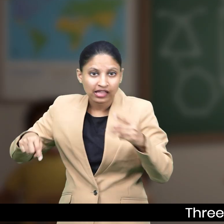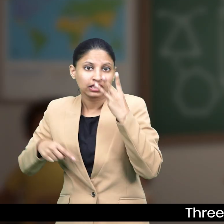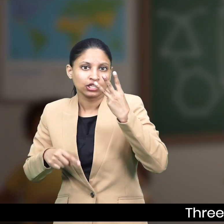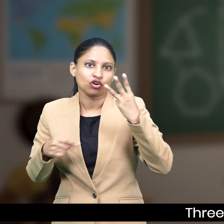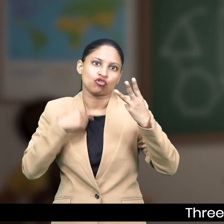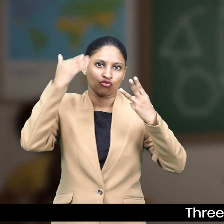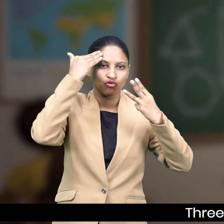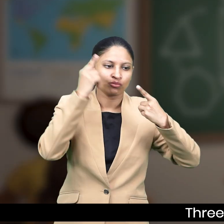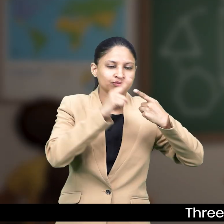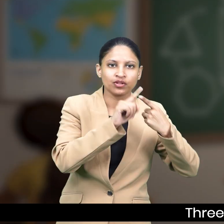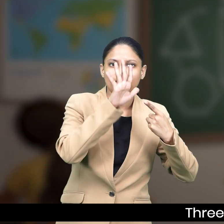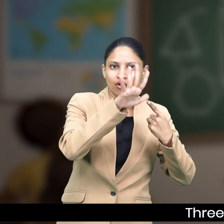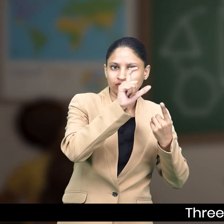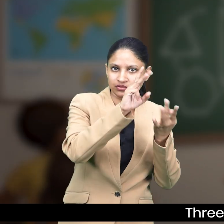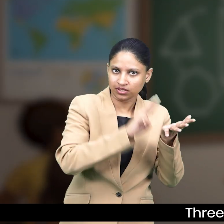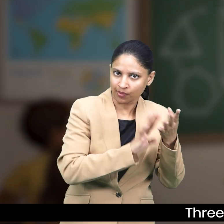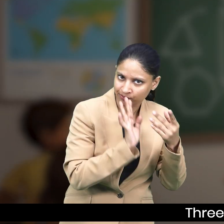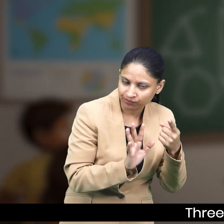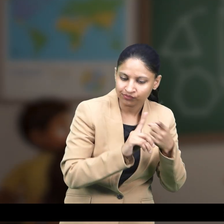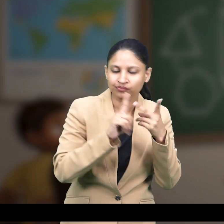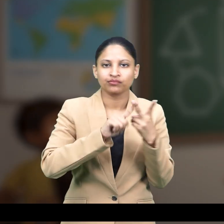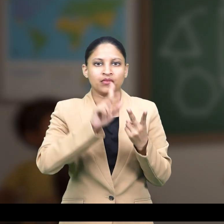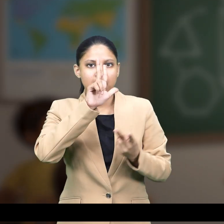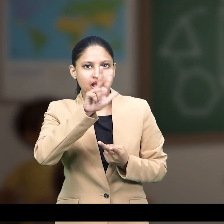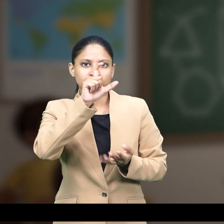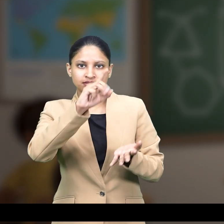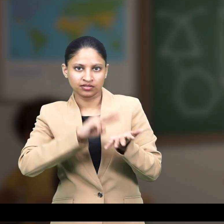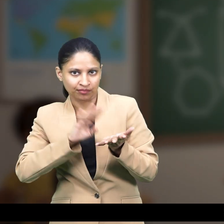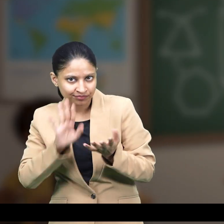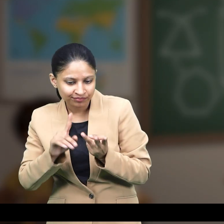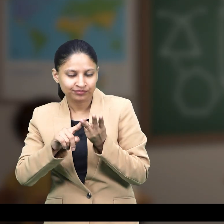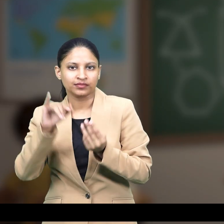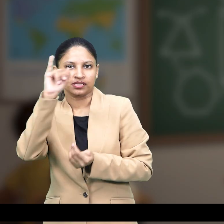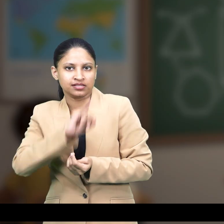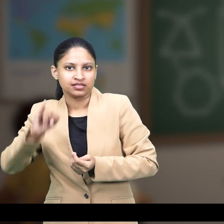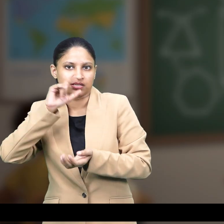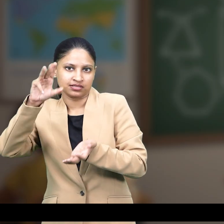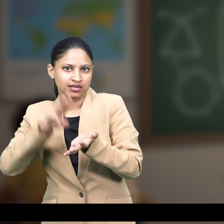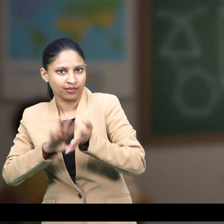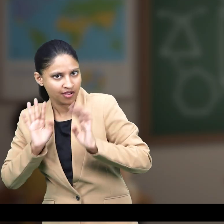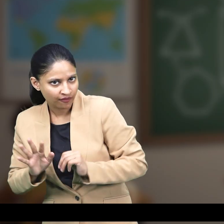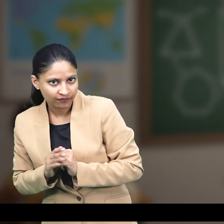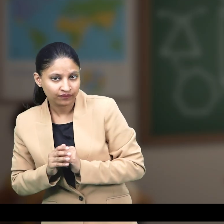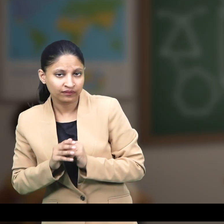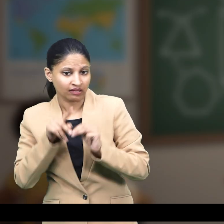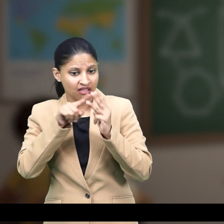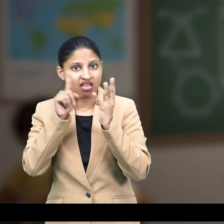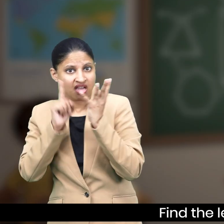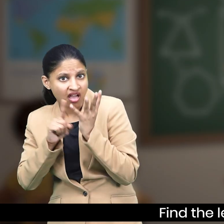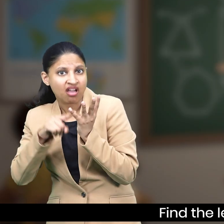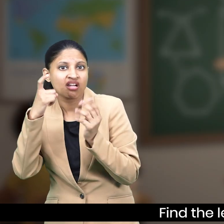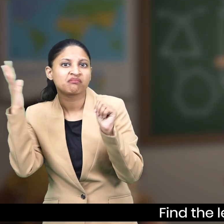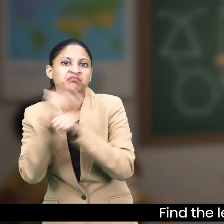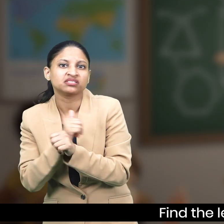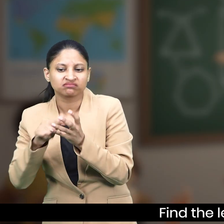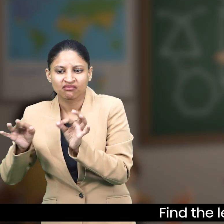measure 5 cm, 8 cm and 6 cm.